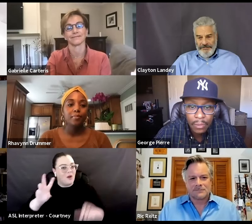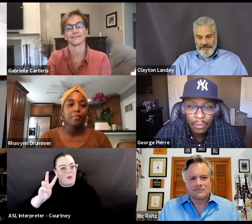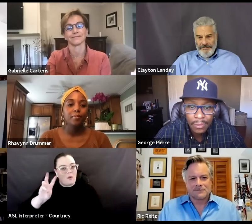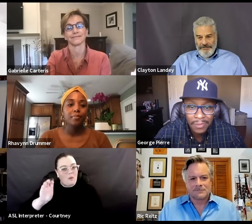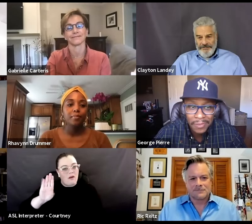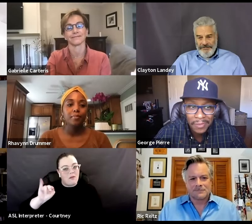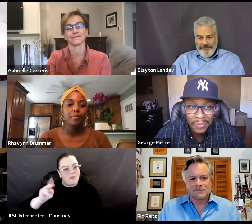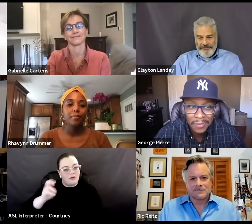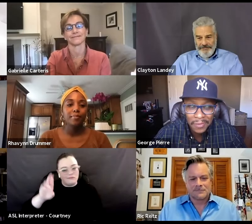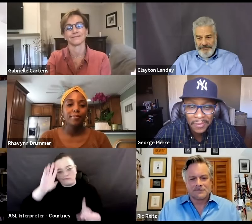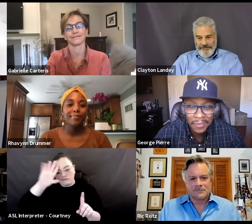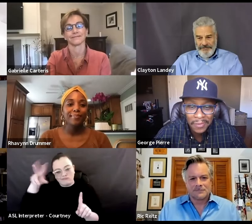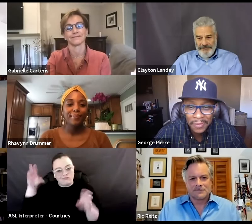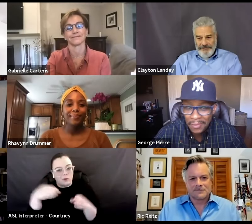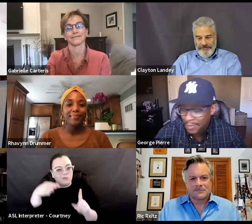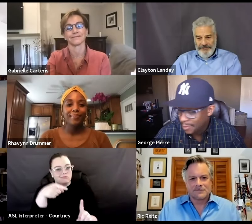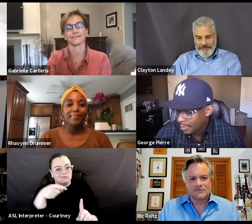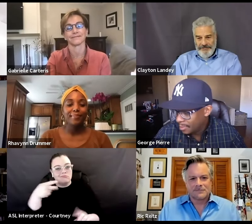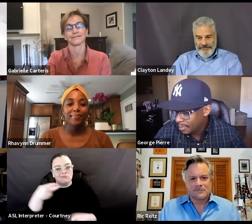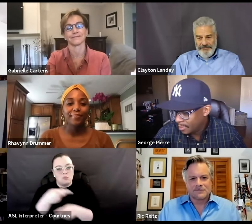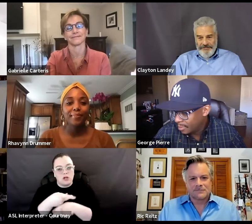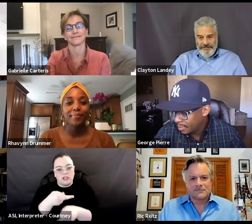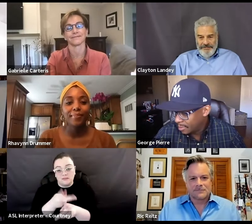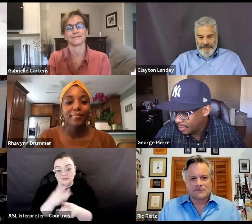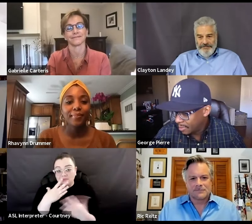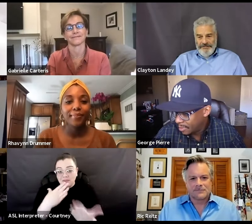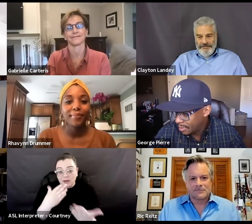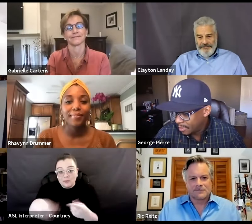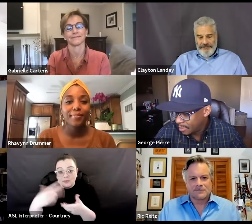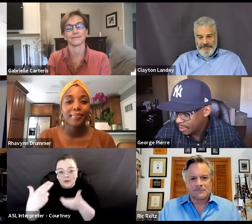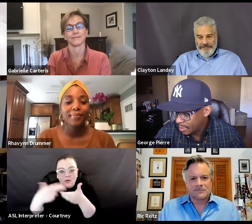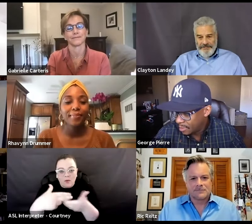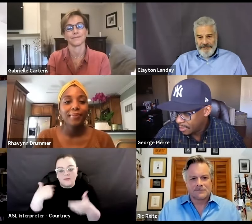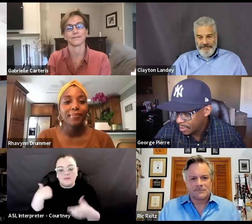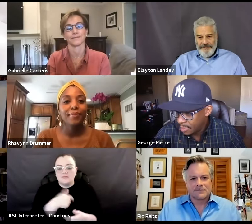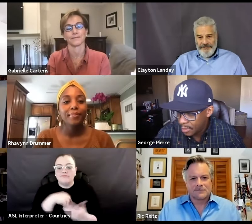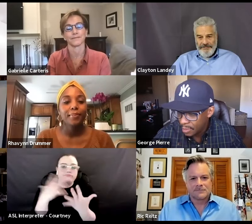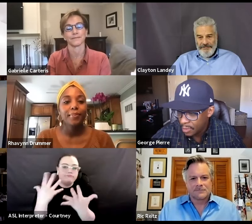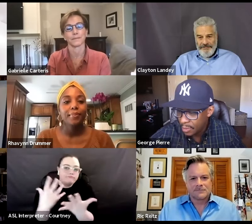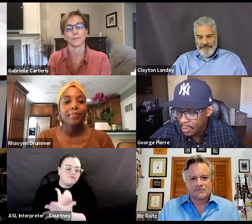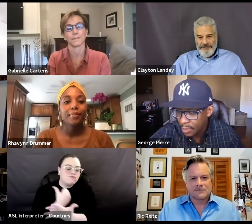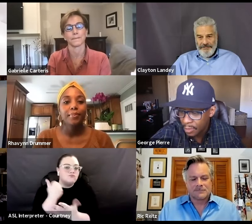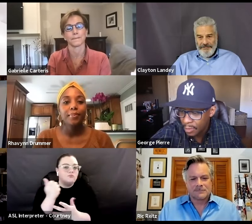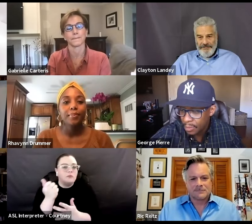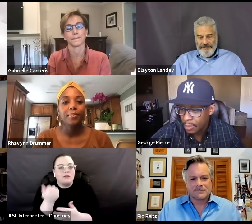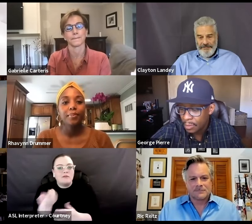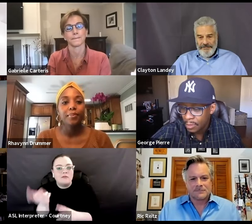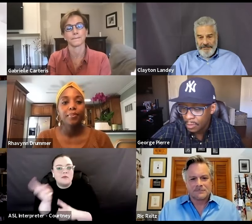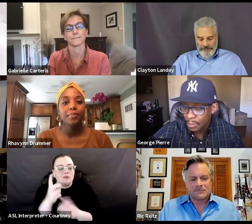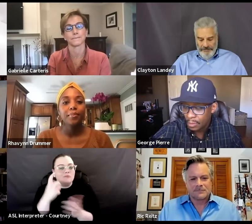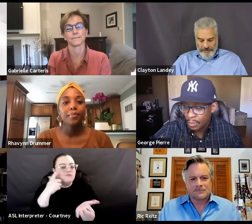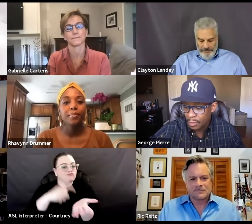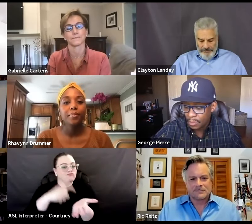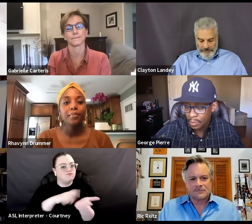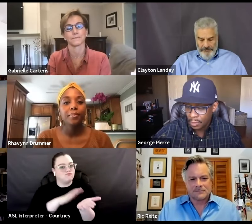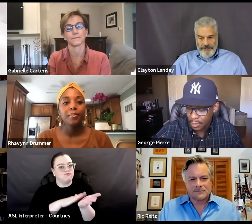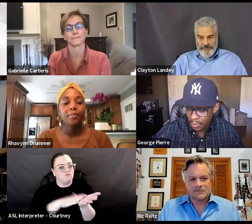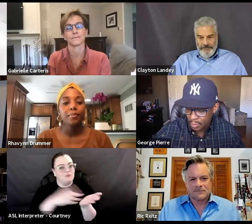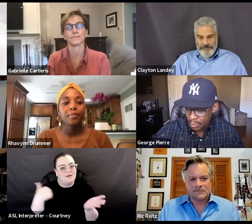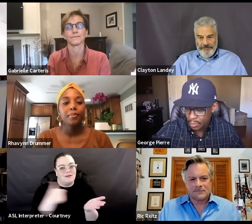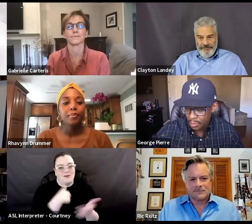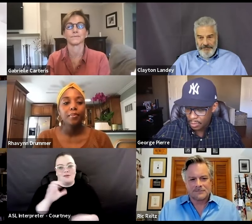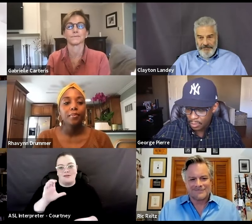on Production. Thank you for joining us. I want to take just a moment to recognize our